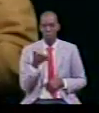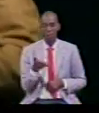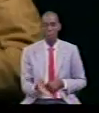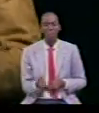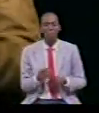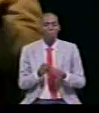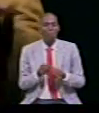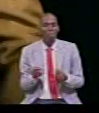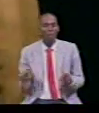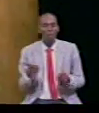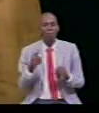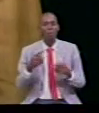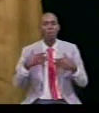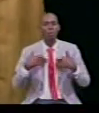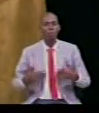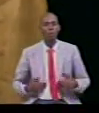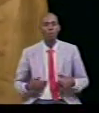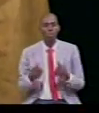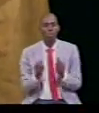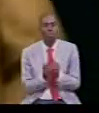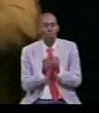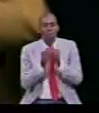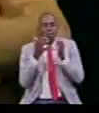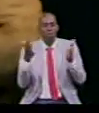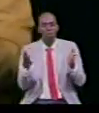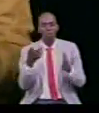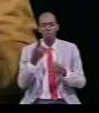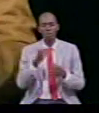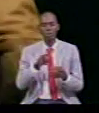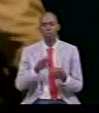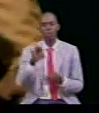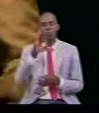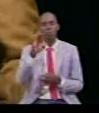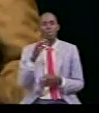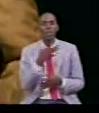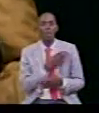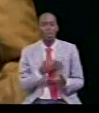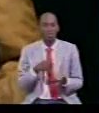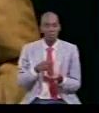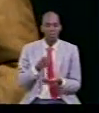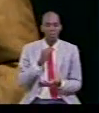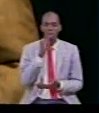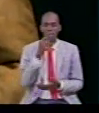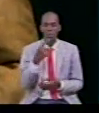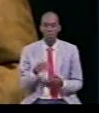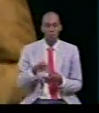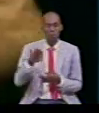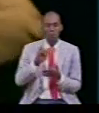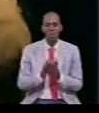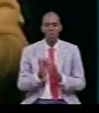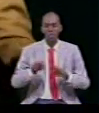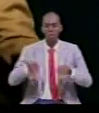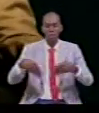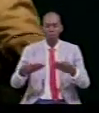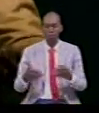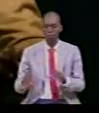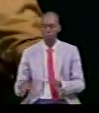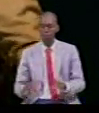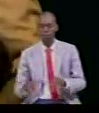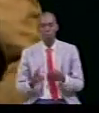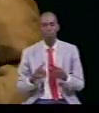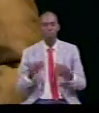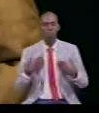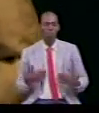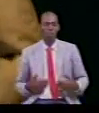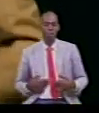body without the spirit. And it's the spirit that gives action to the body. It's the spirit that